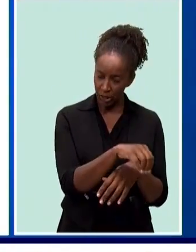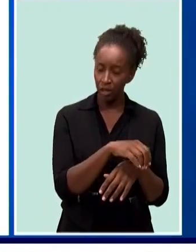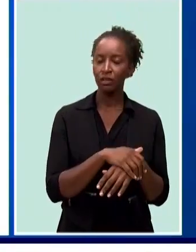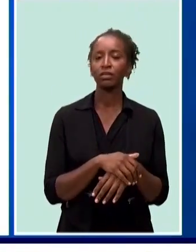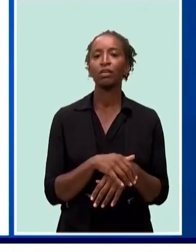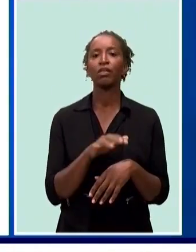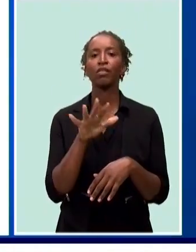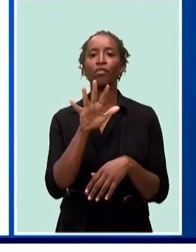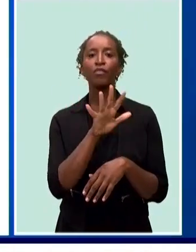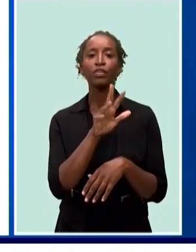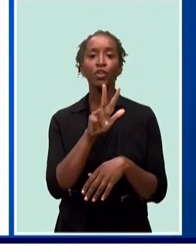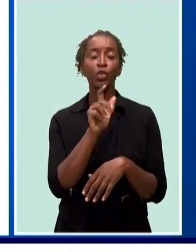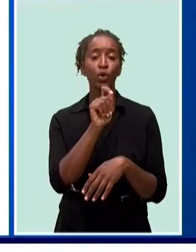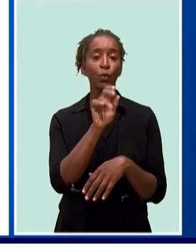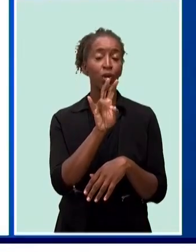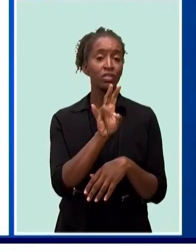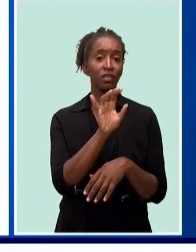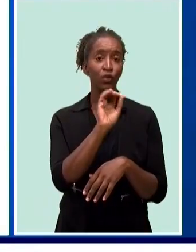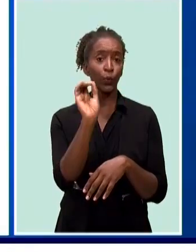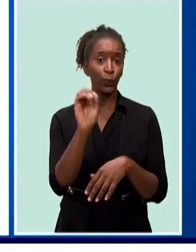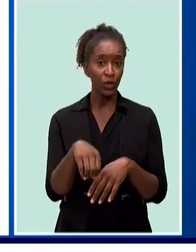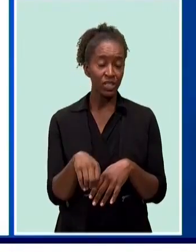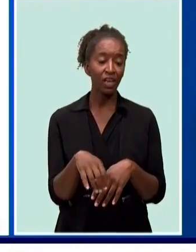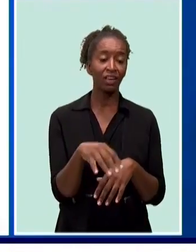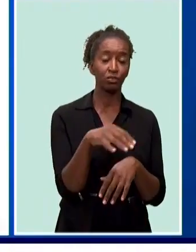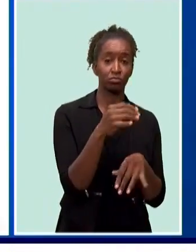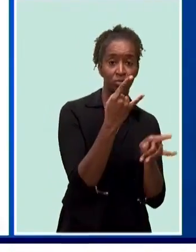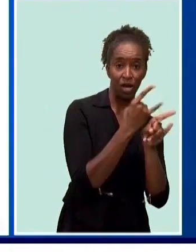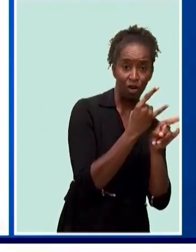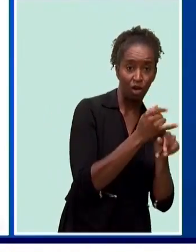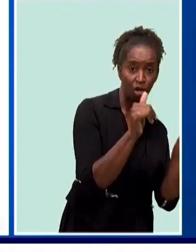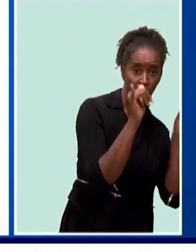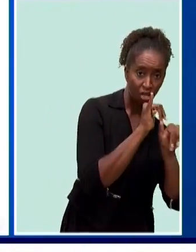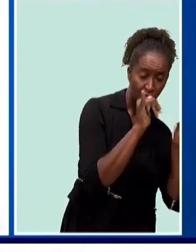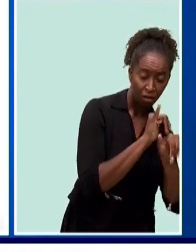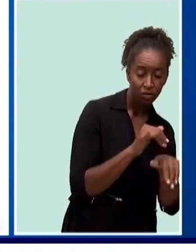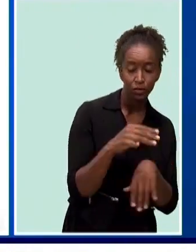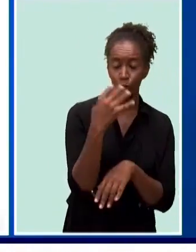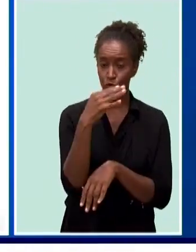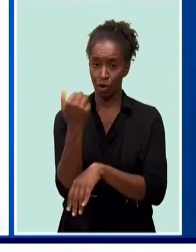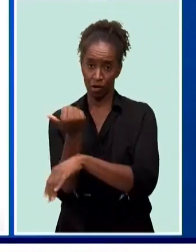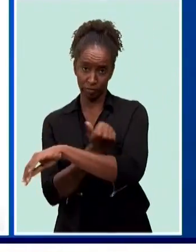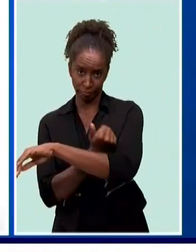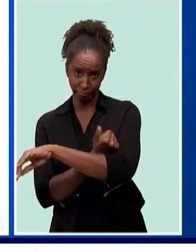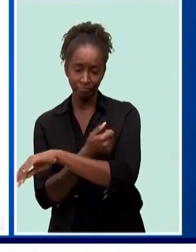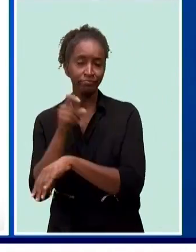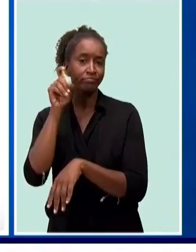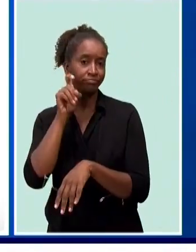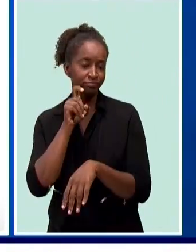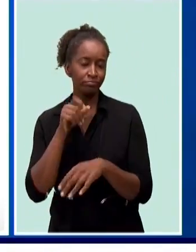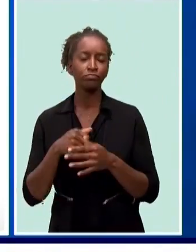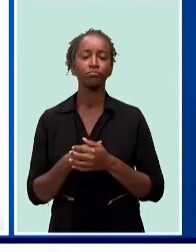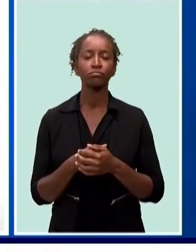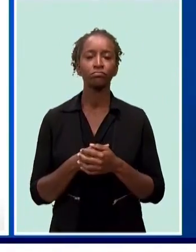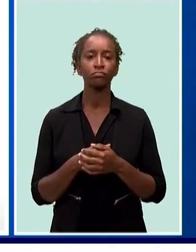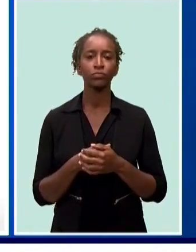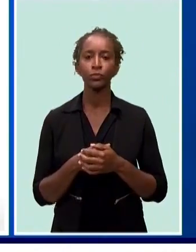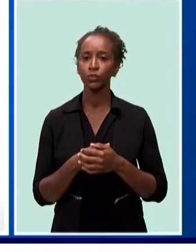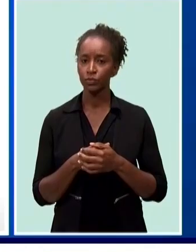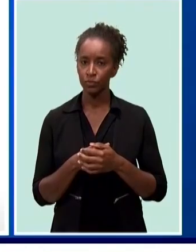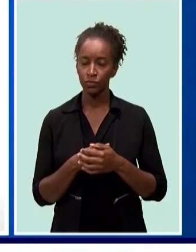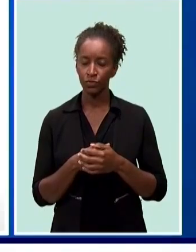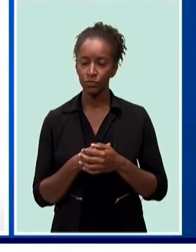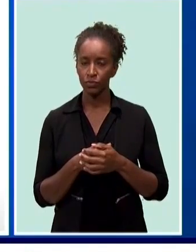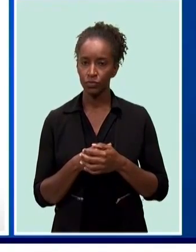15.3% had sex under the influence of non-prescription drugs. And then when we looked at persons who would have had sex under the influence of alcohol and